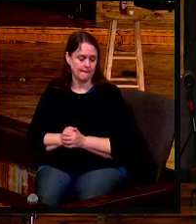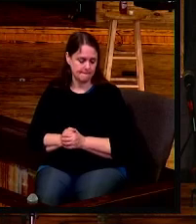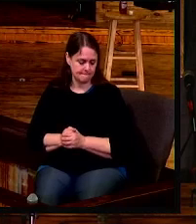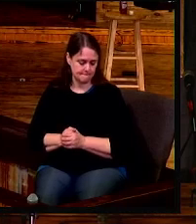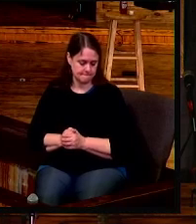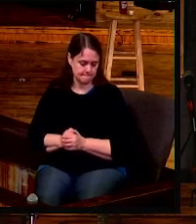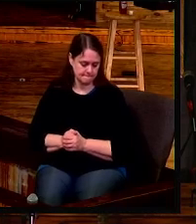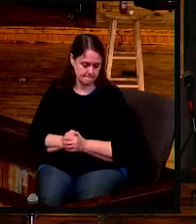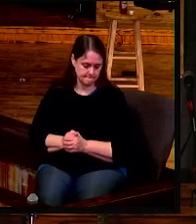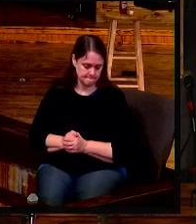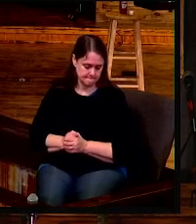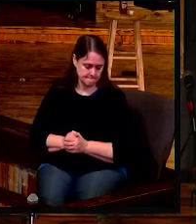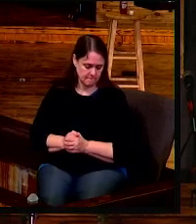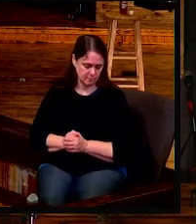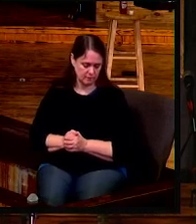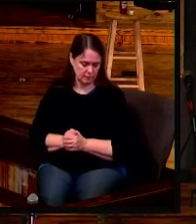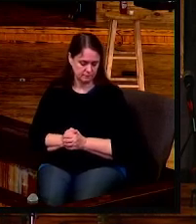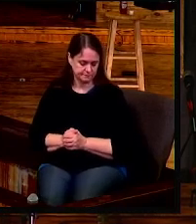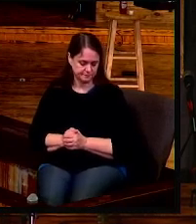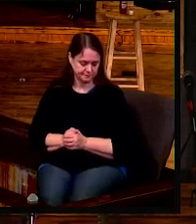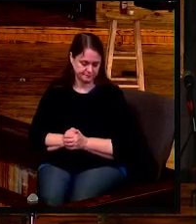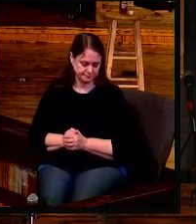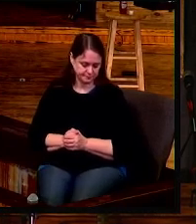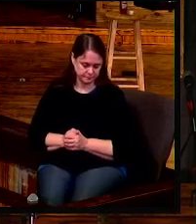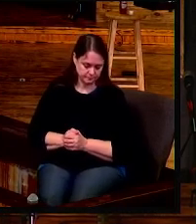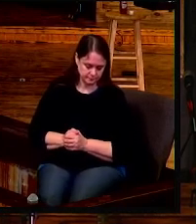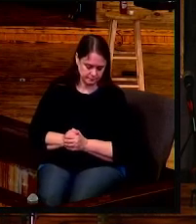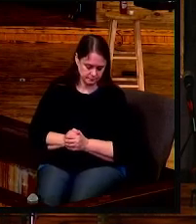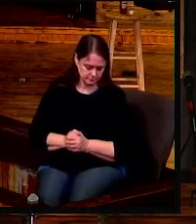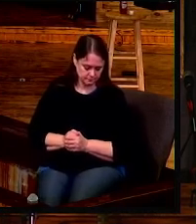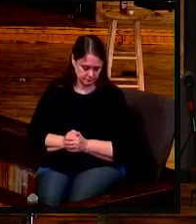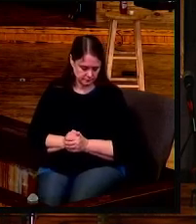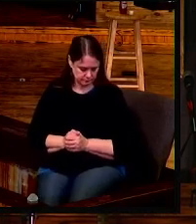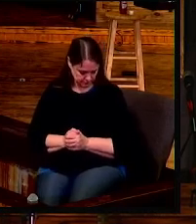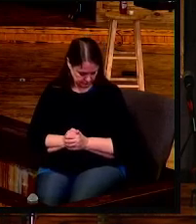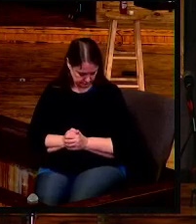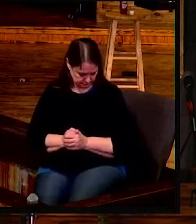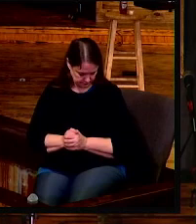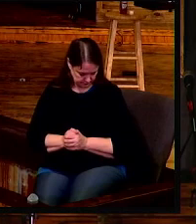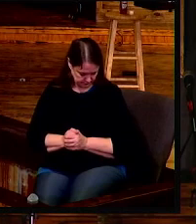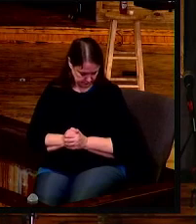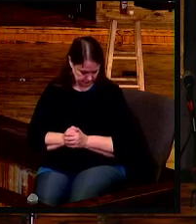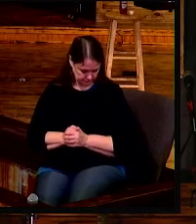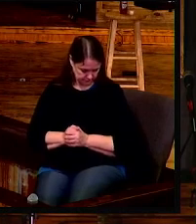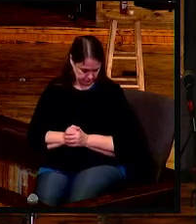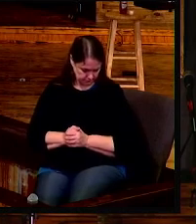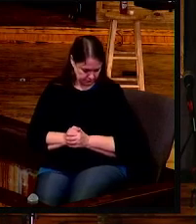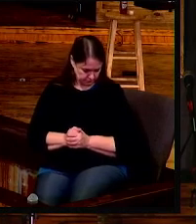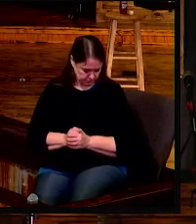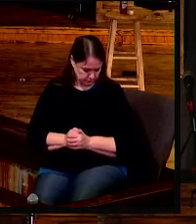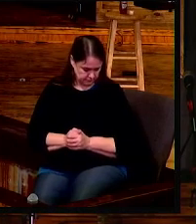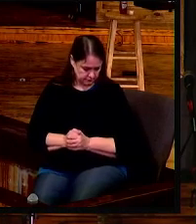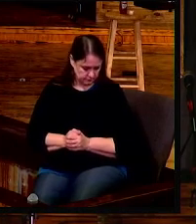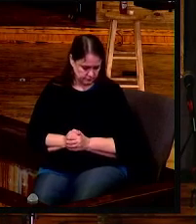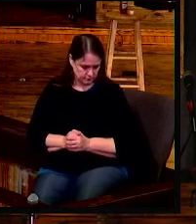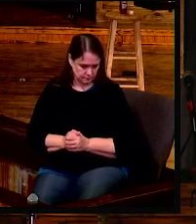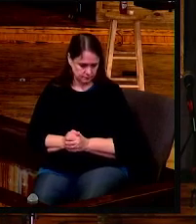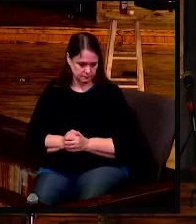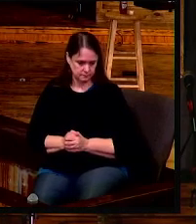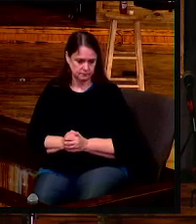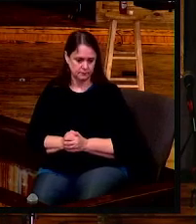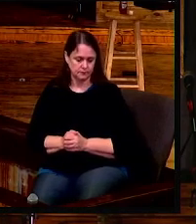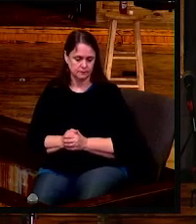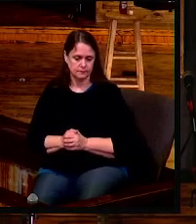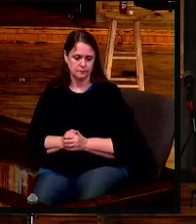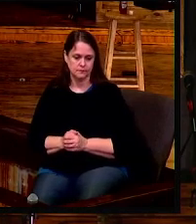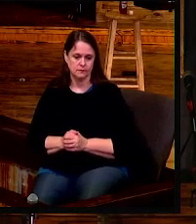Are we affirming? One thing I talk to my kids all the time about is talking about treating and talking to people the way they want to be